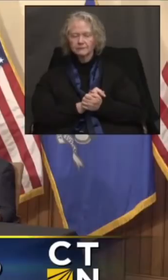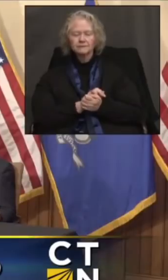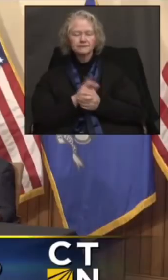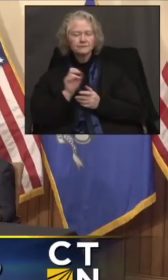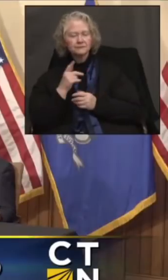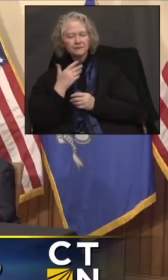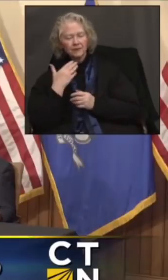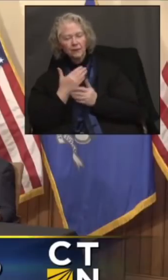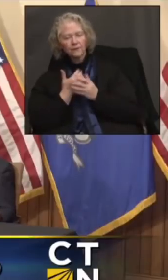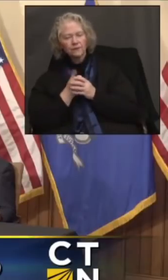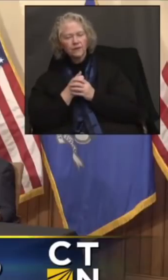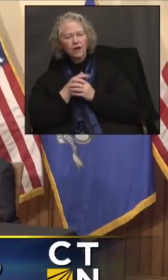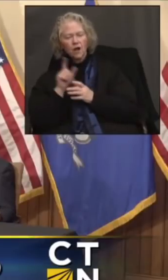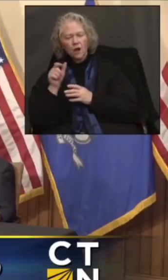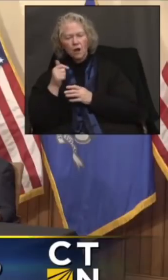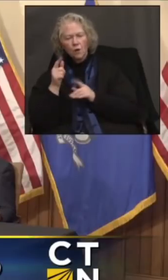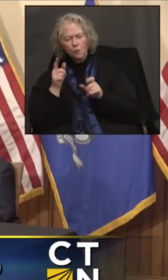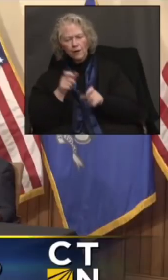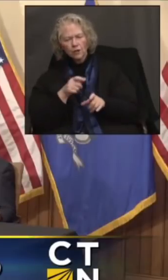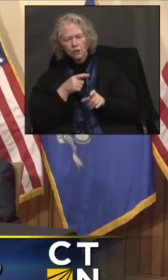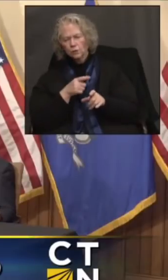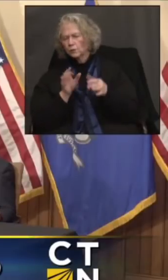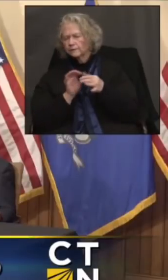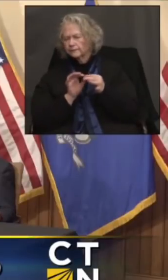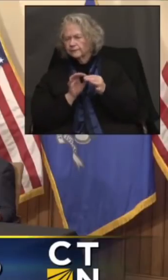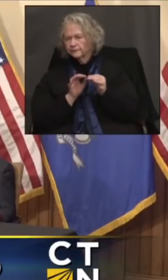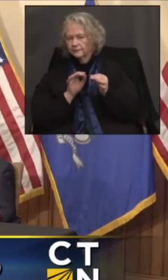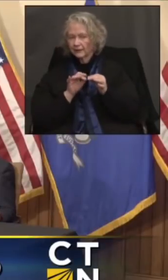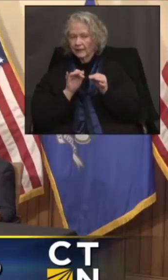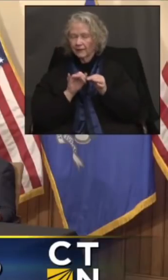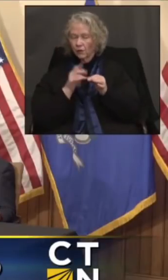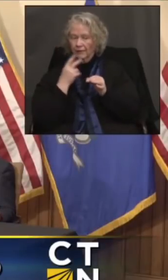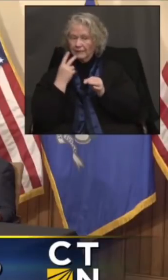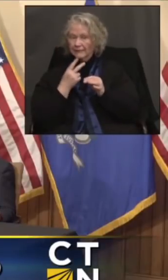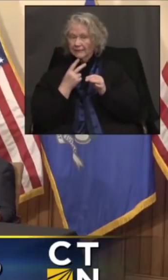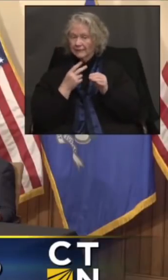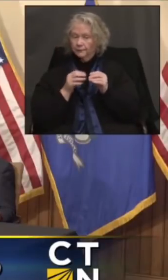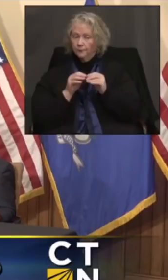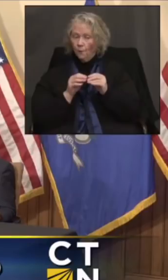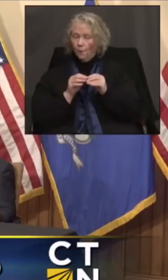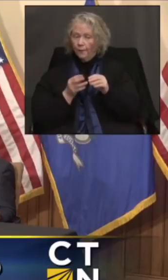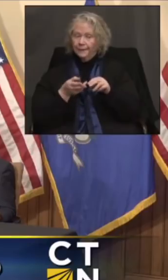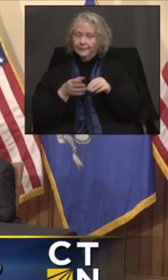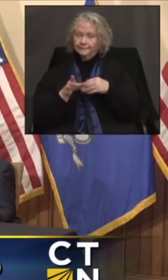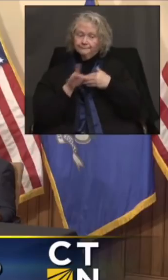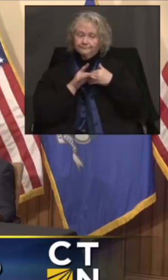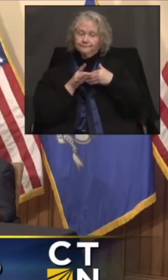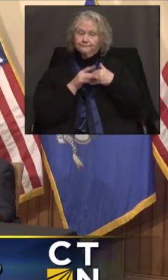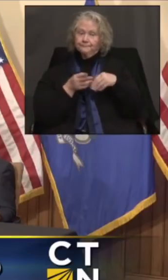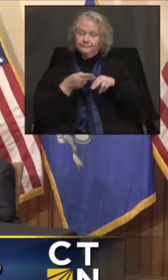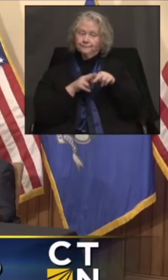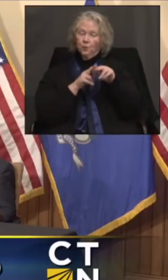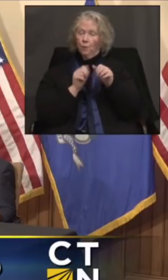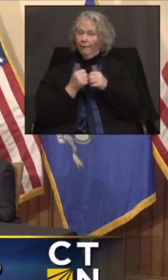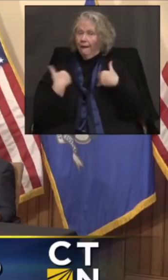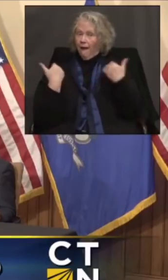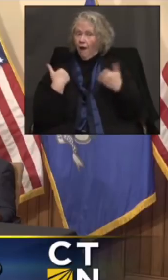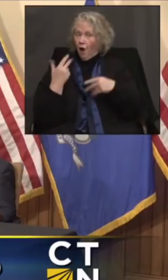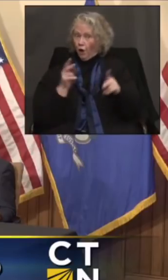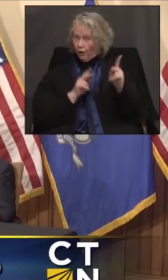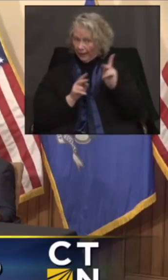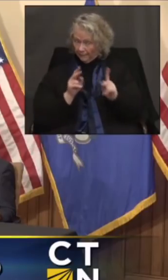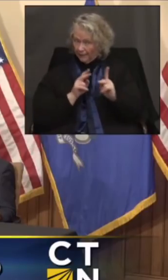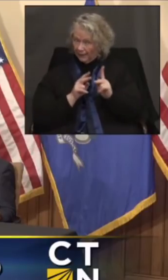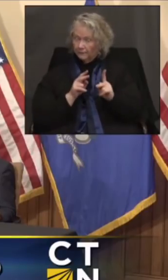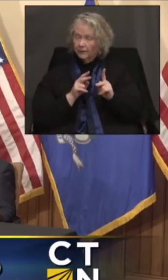Thanks. And then another question. You mentioned that the cases are creeping up among the younger demographics. Do you see that continuing